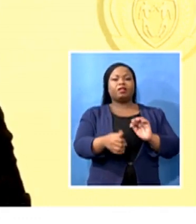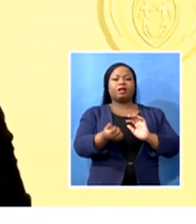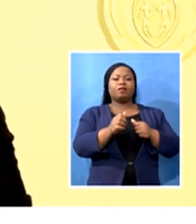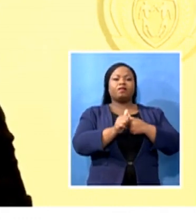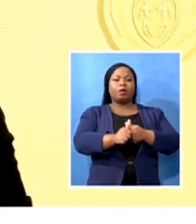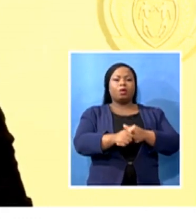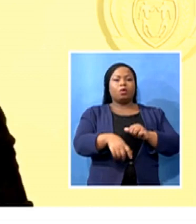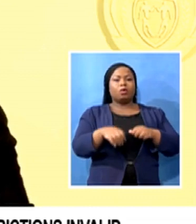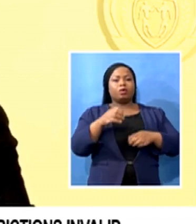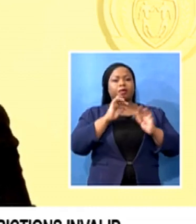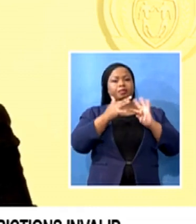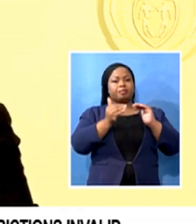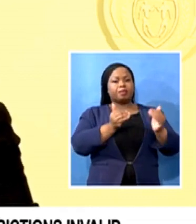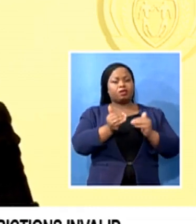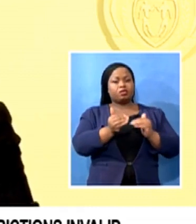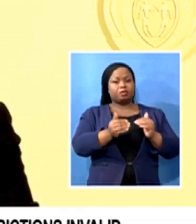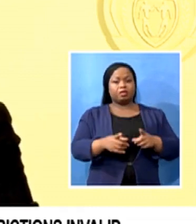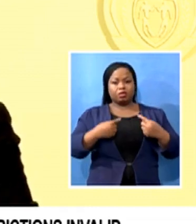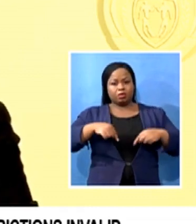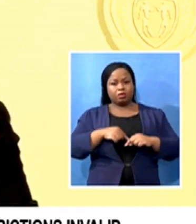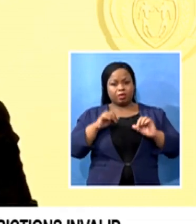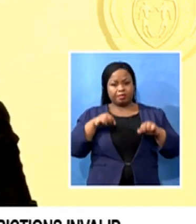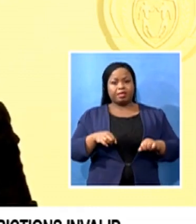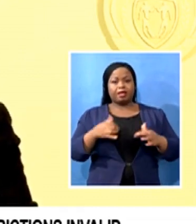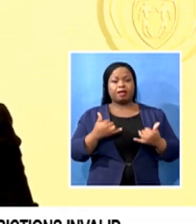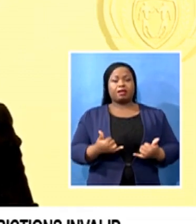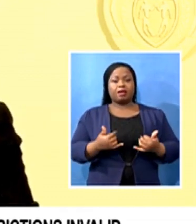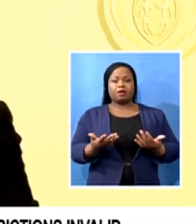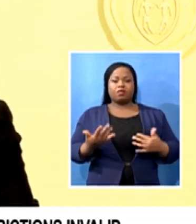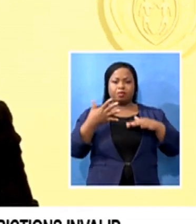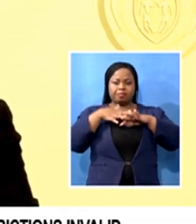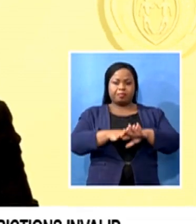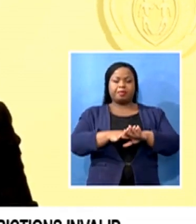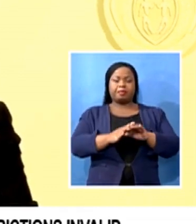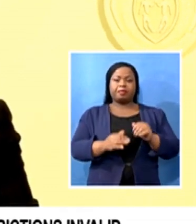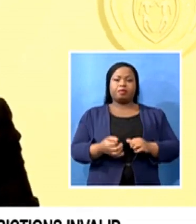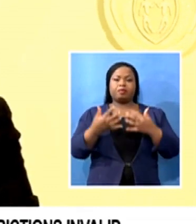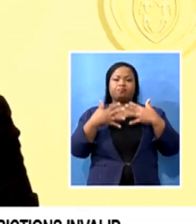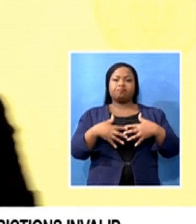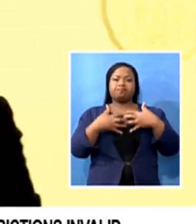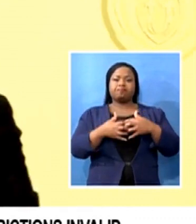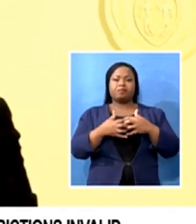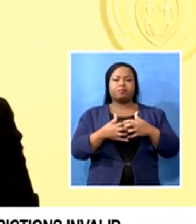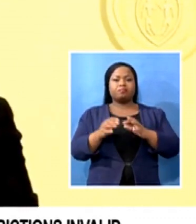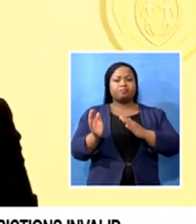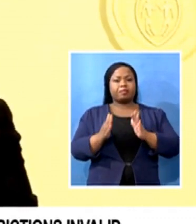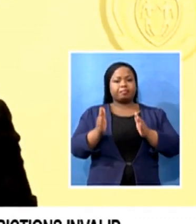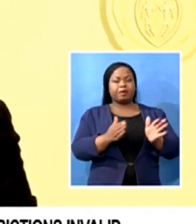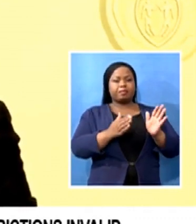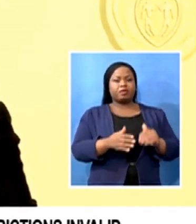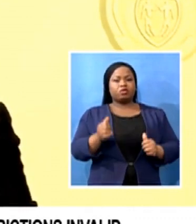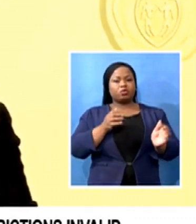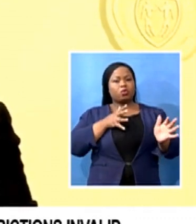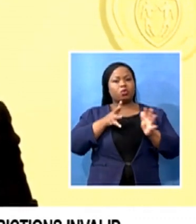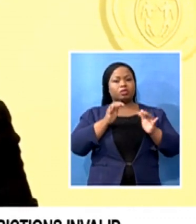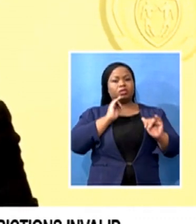enable us to have an integrated and coordinated disaster management mechanism that will focus